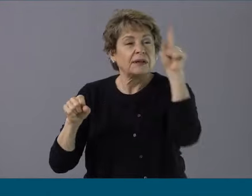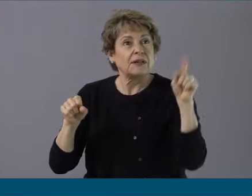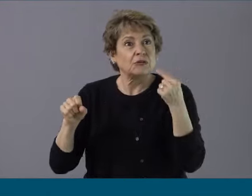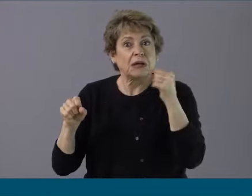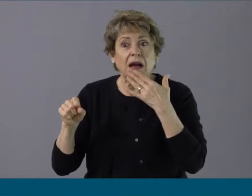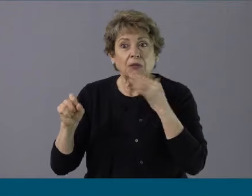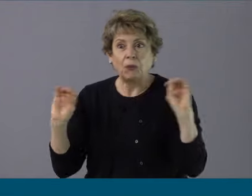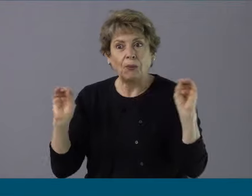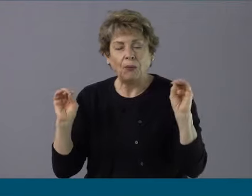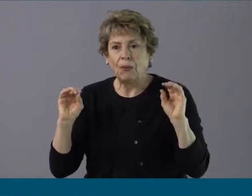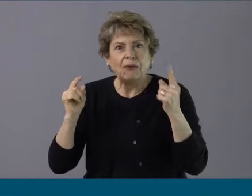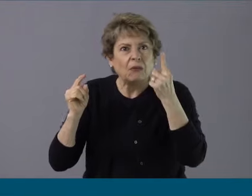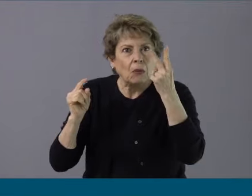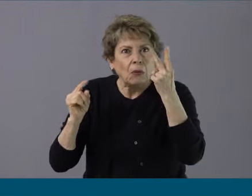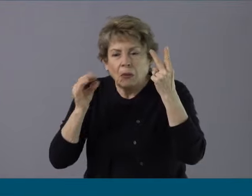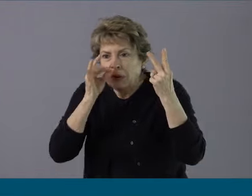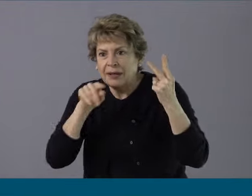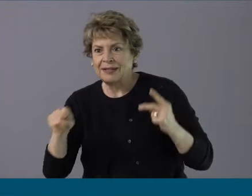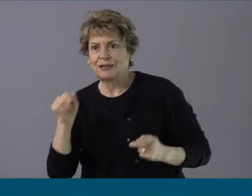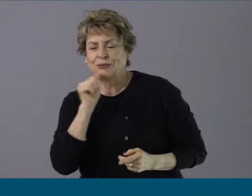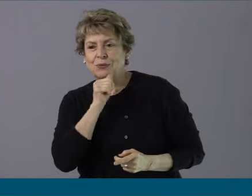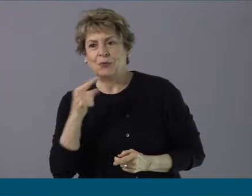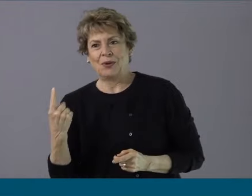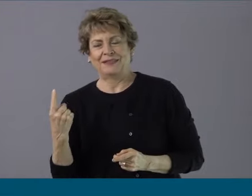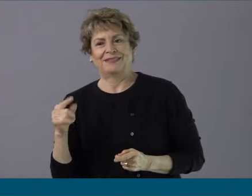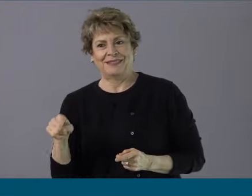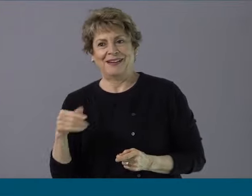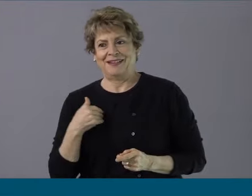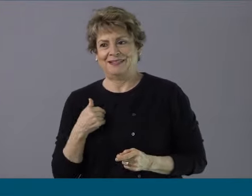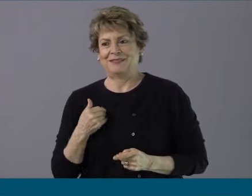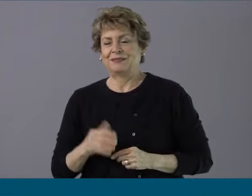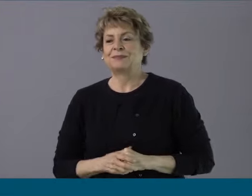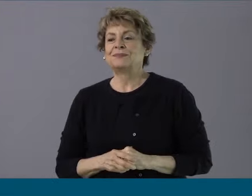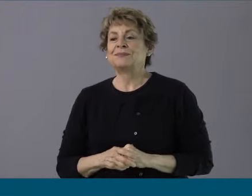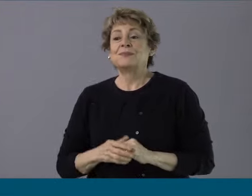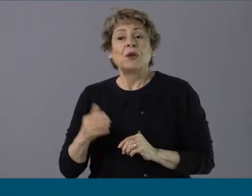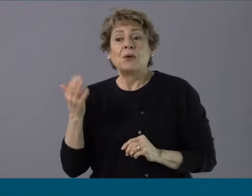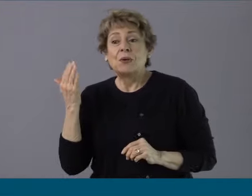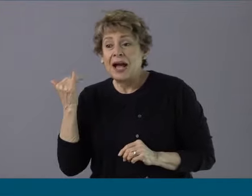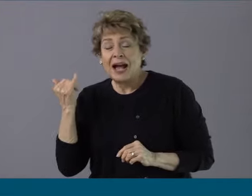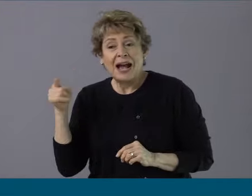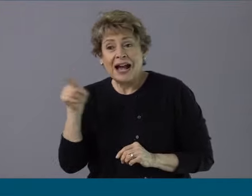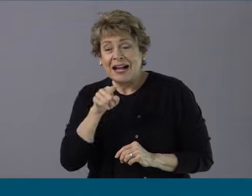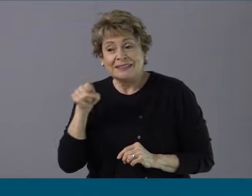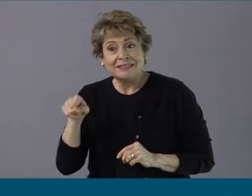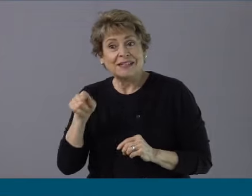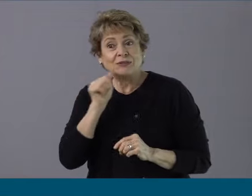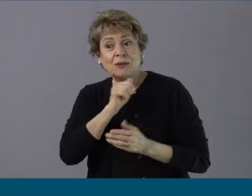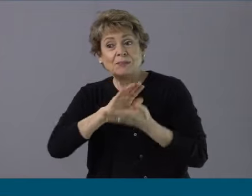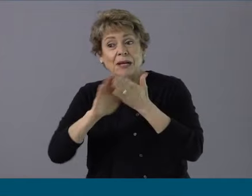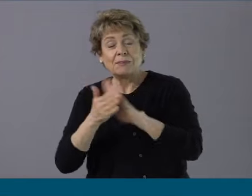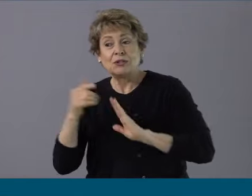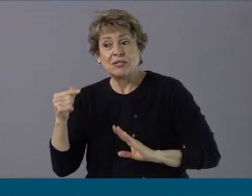actions Arizonans have taken over the last 2 weeks. And some folks don't want to hear from